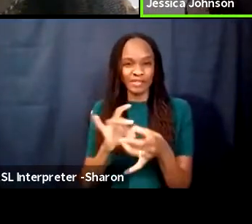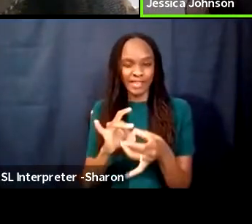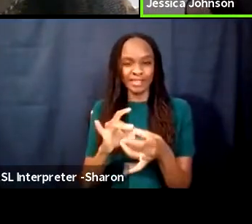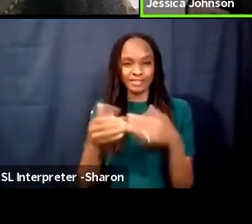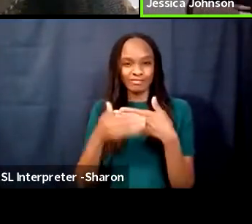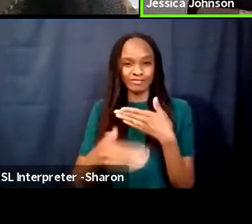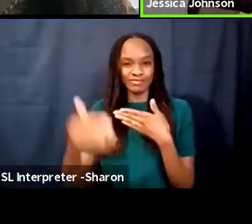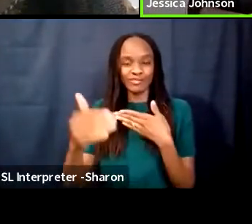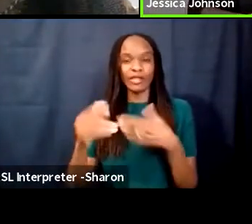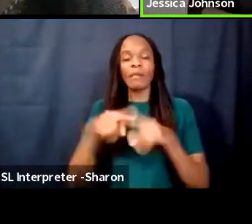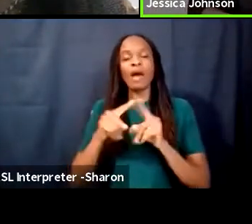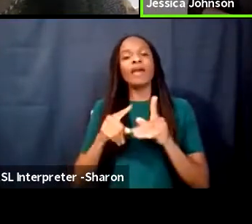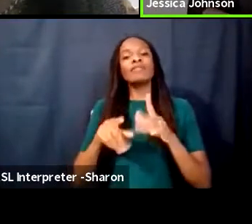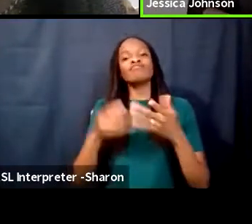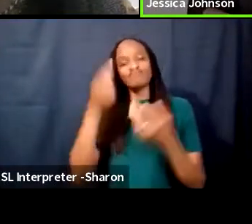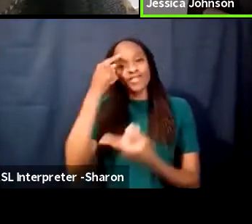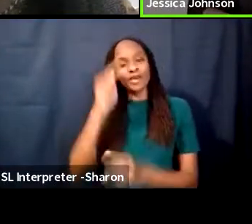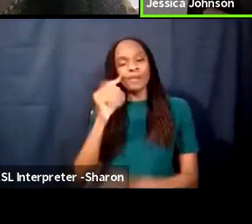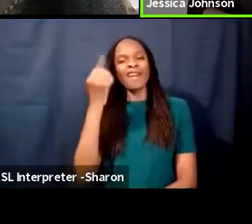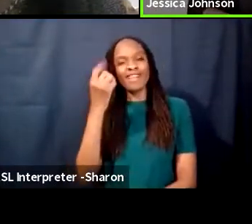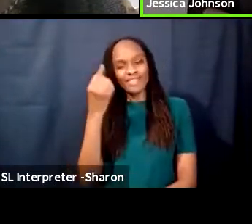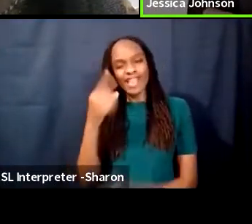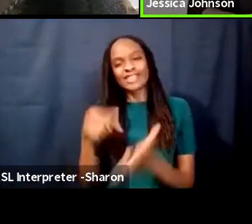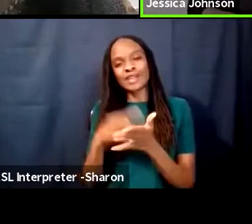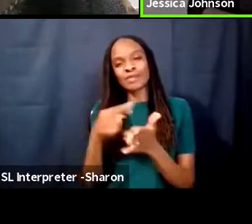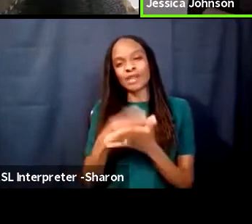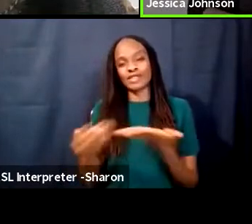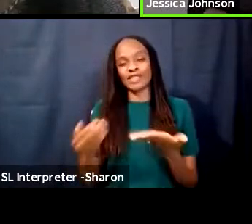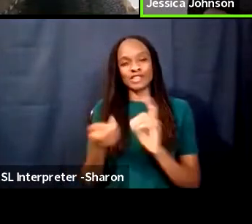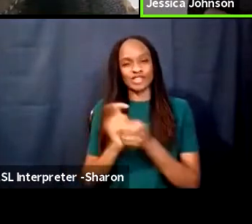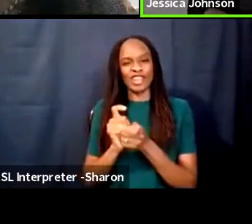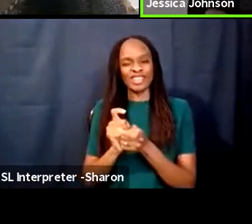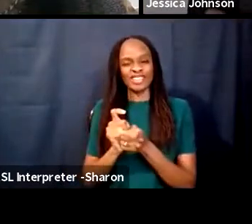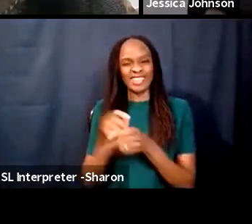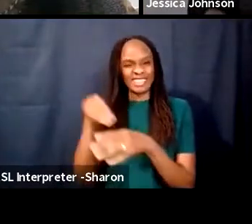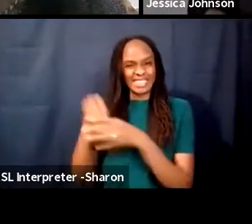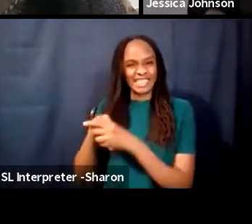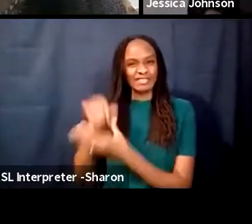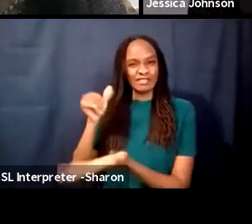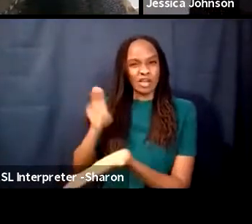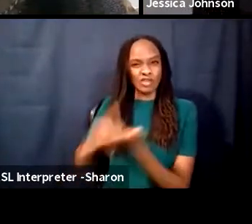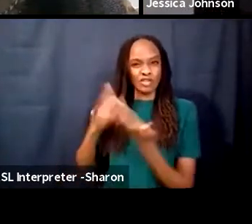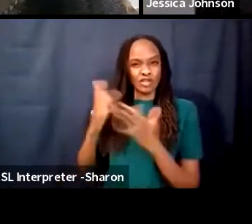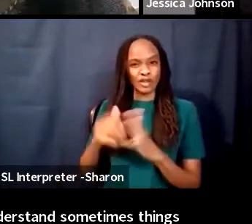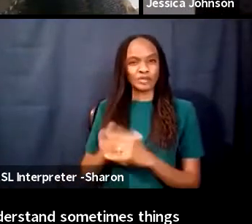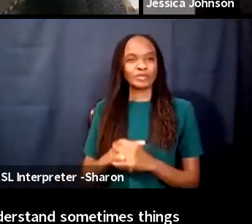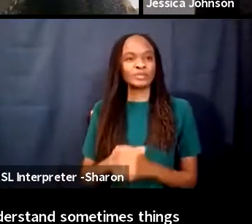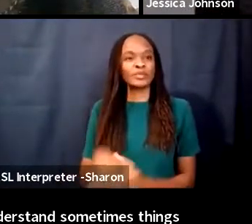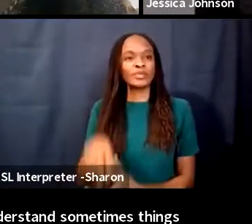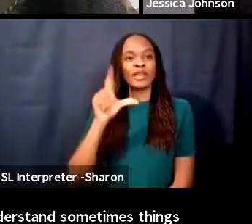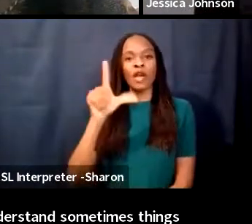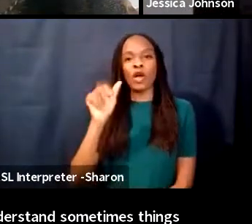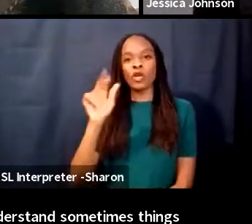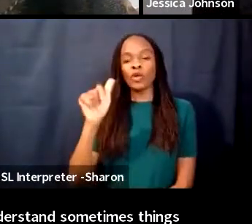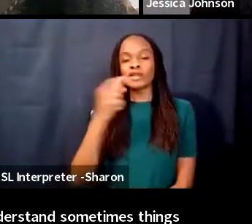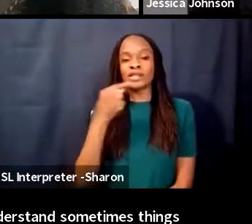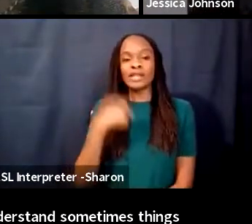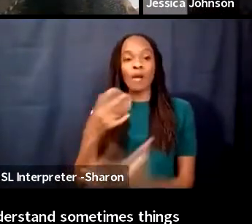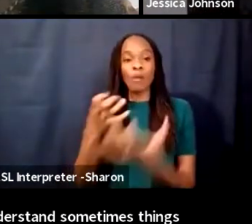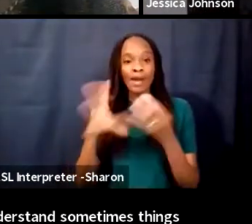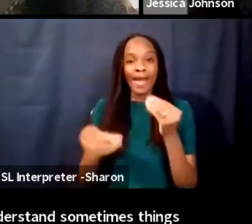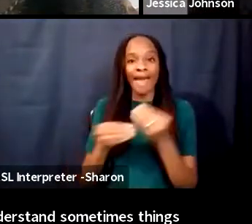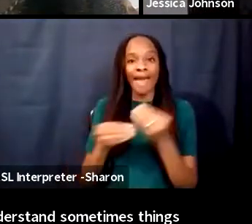agreements understand that sometimes things change and they account for that. And I want to add on to what Jessica said, in